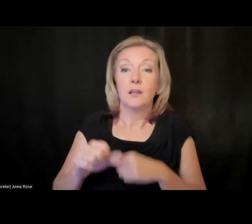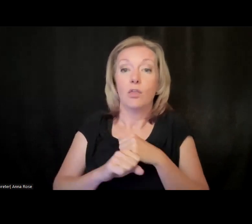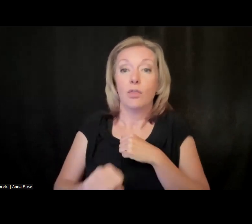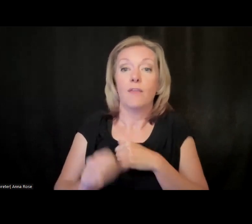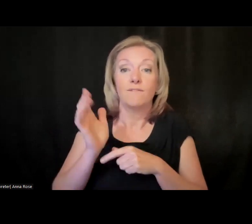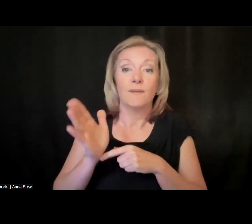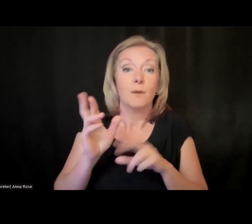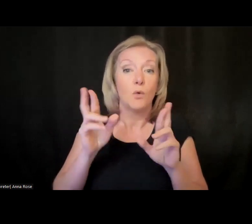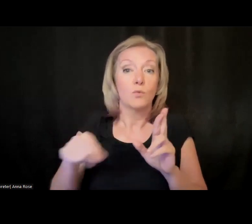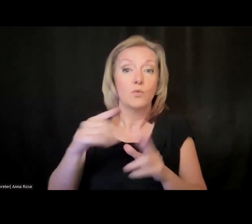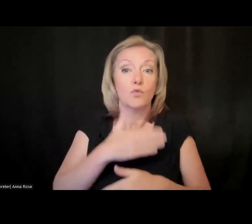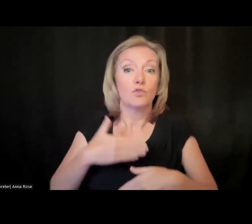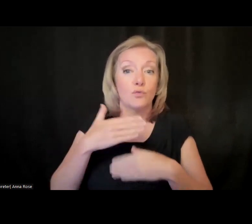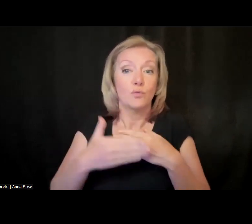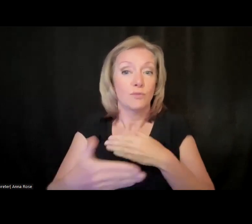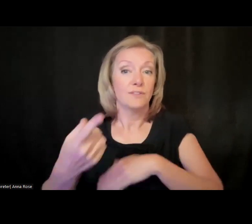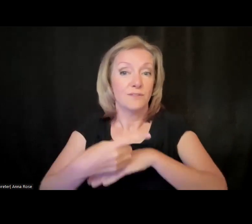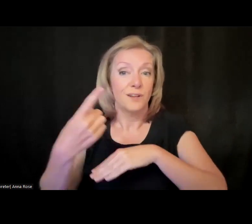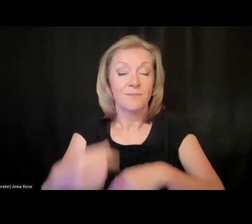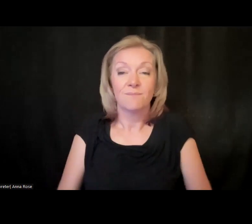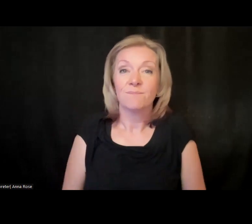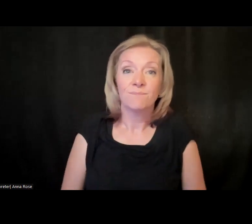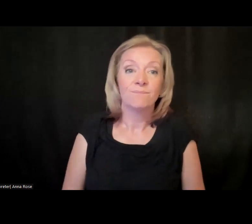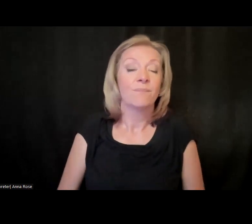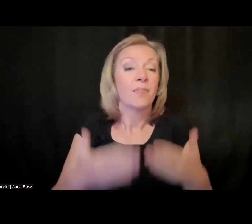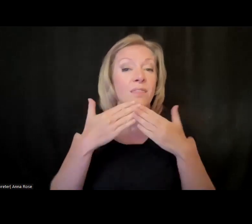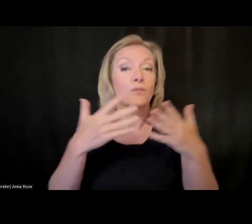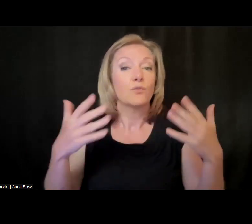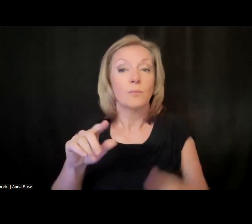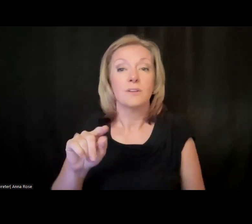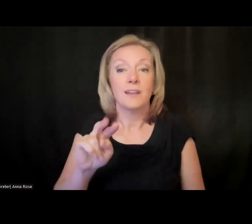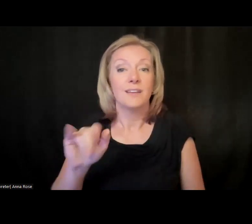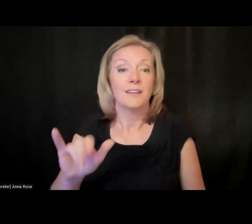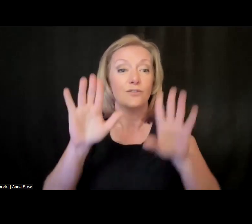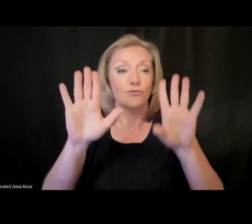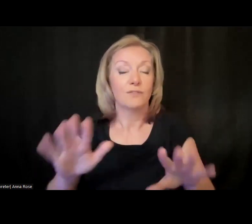hope you have a good rest of your night. Thank you so much, Tanny. That was terrific.